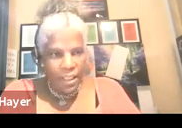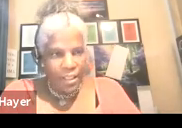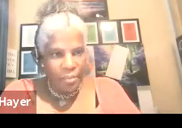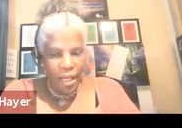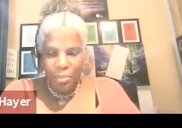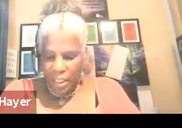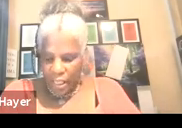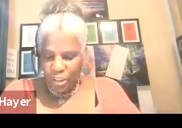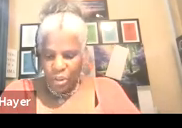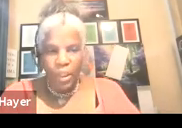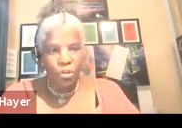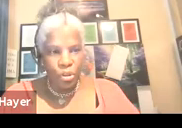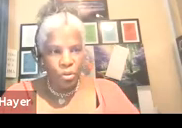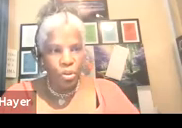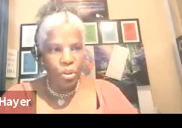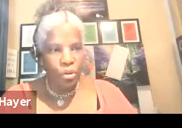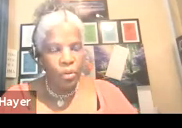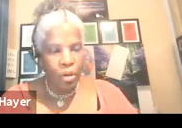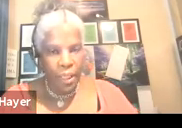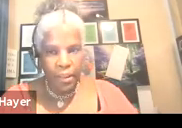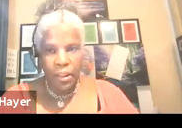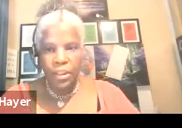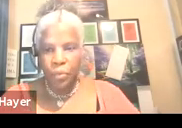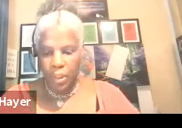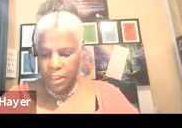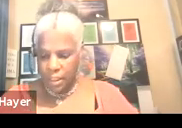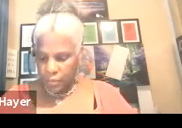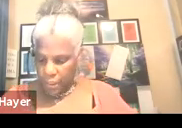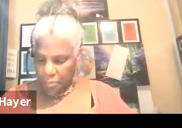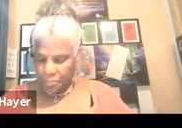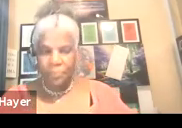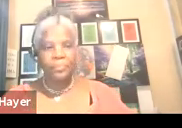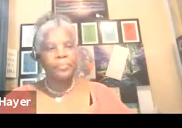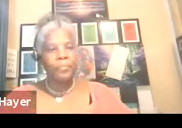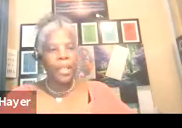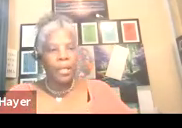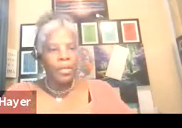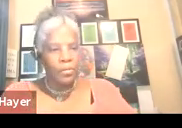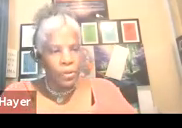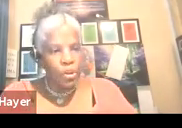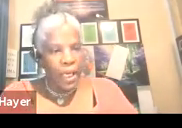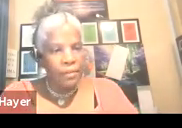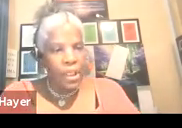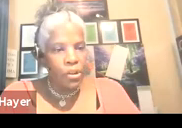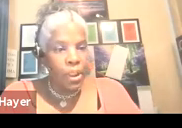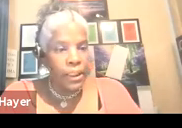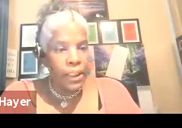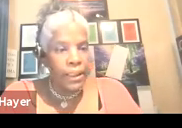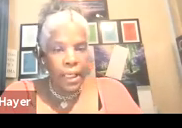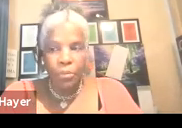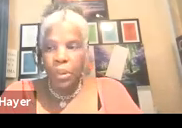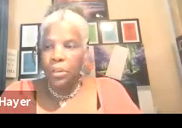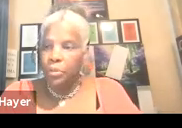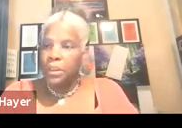this time, I would like to introduce to you our panelists for this evening. First, we have Dr.